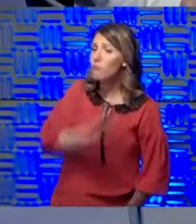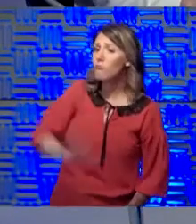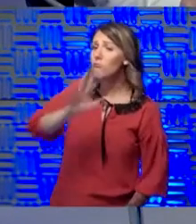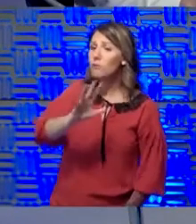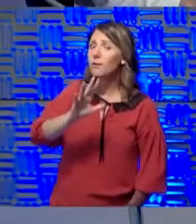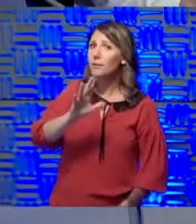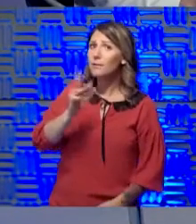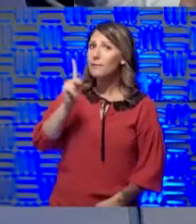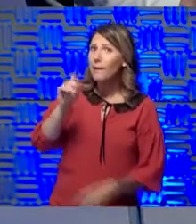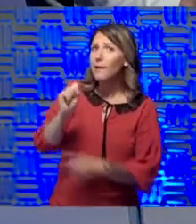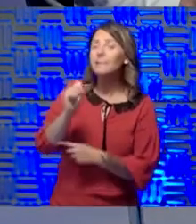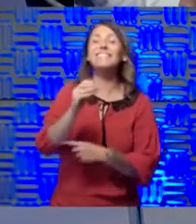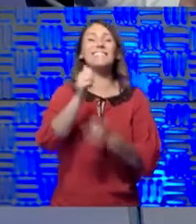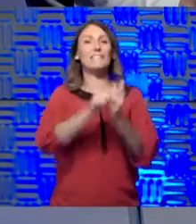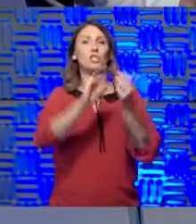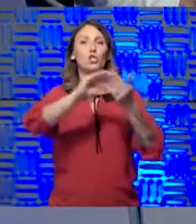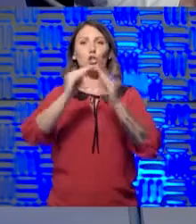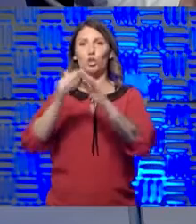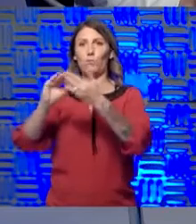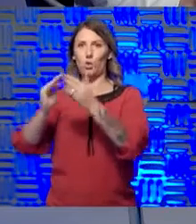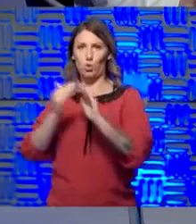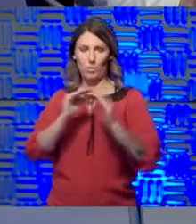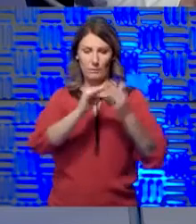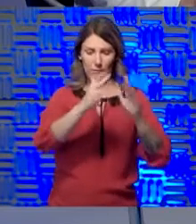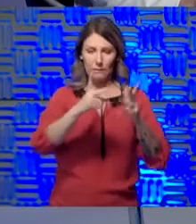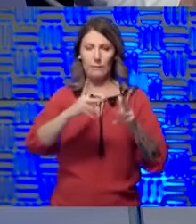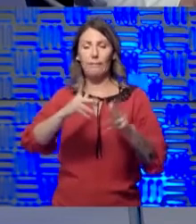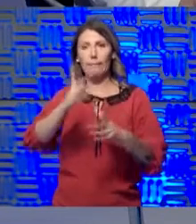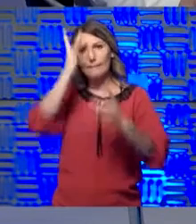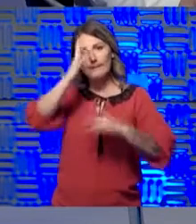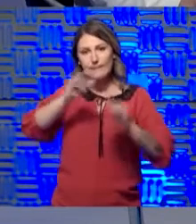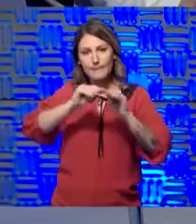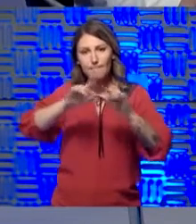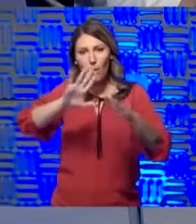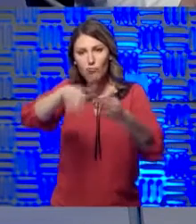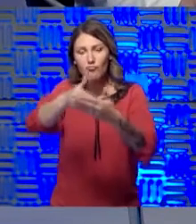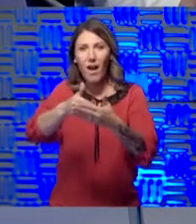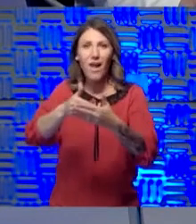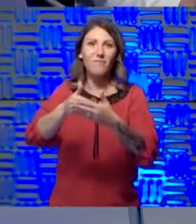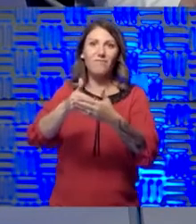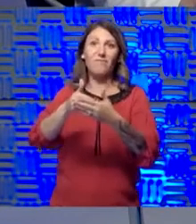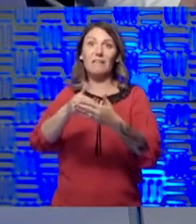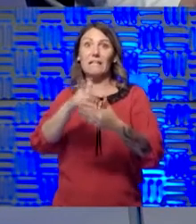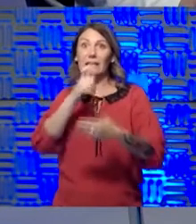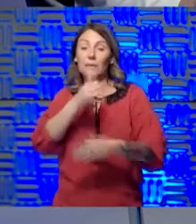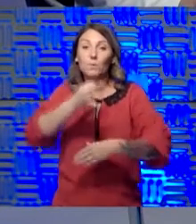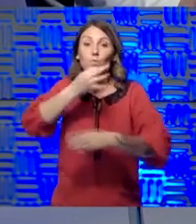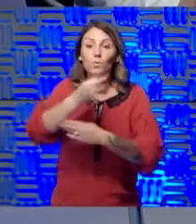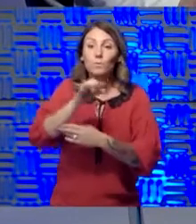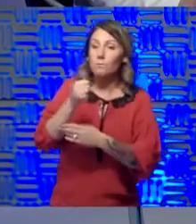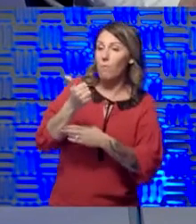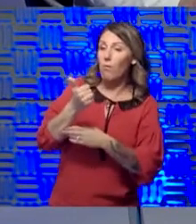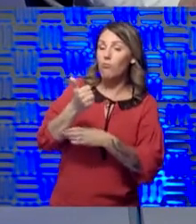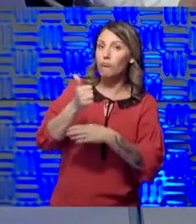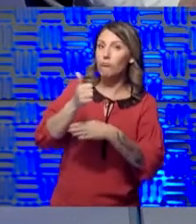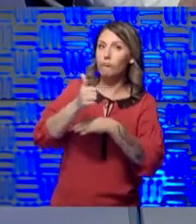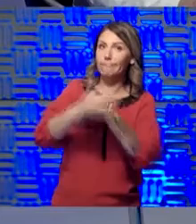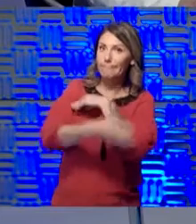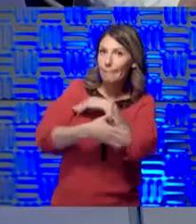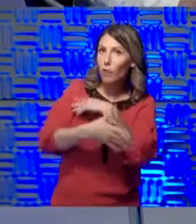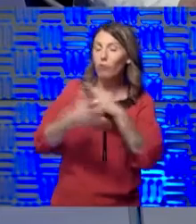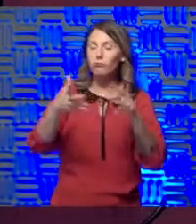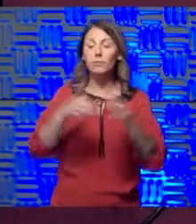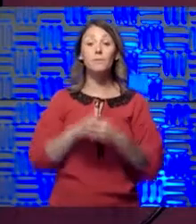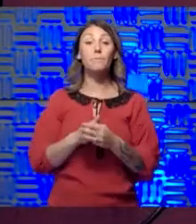yeah. County. Yep. Because the disease got there later, and so it's going to have a little bit later ascendancy. Yeah, and I think we've heard